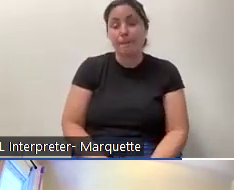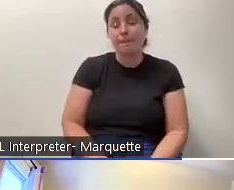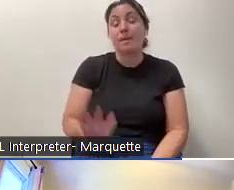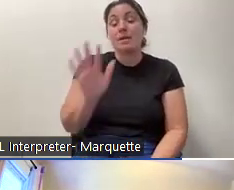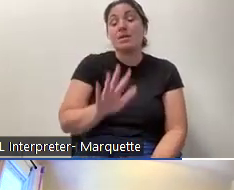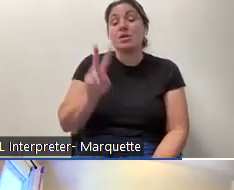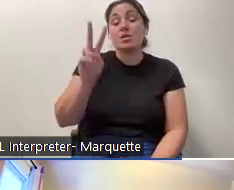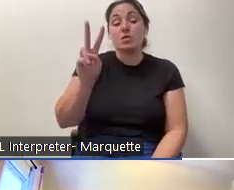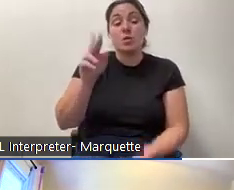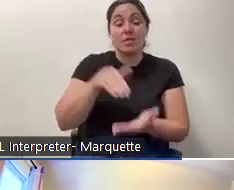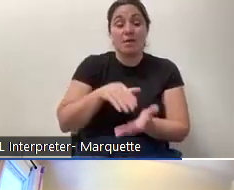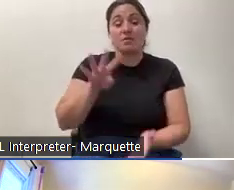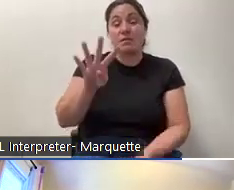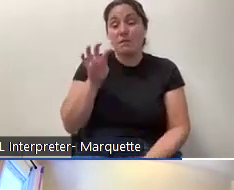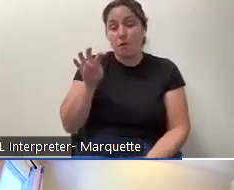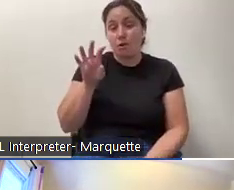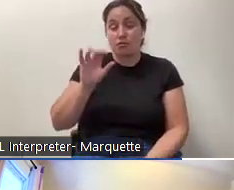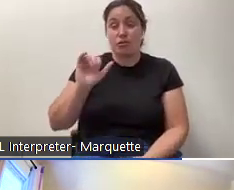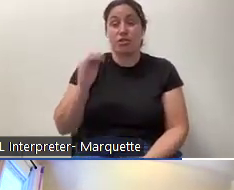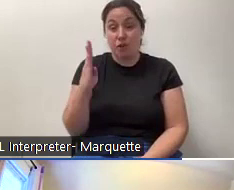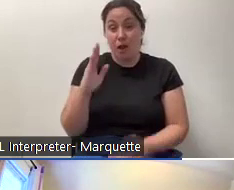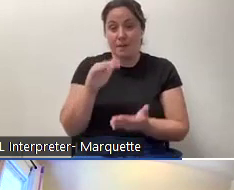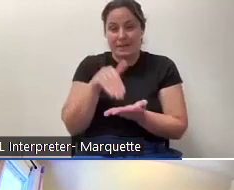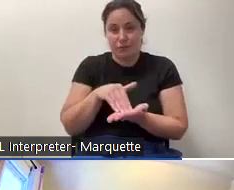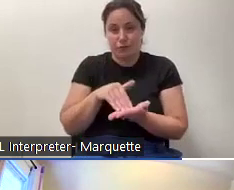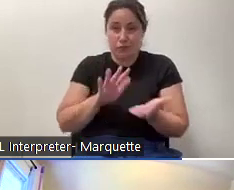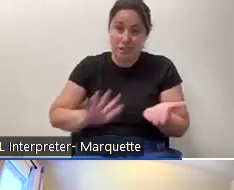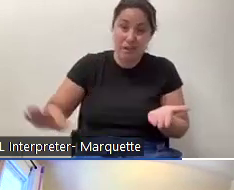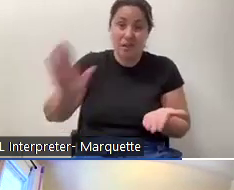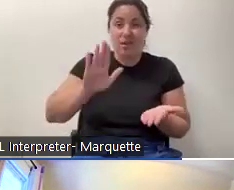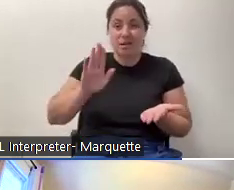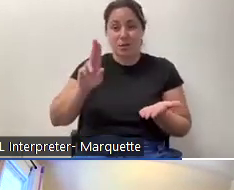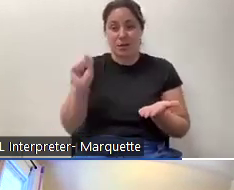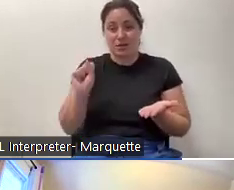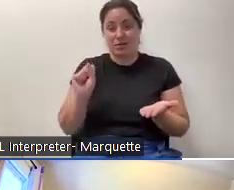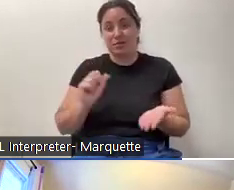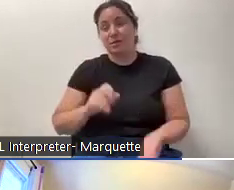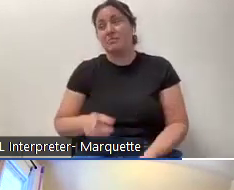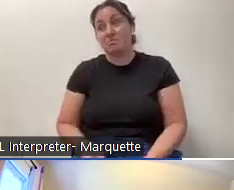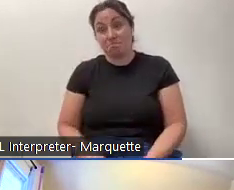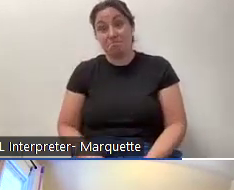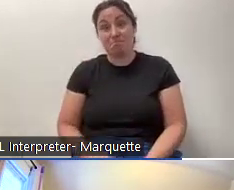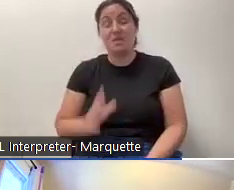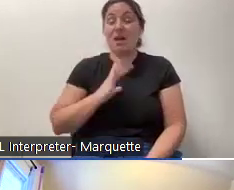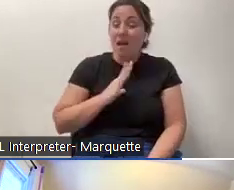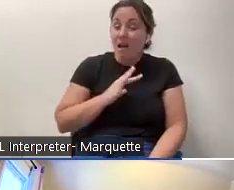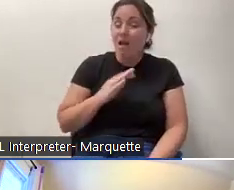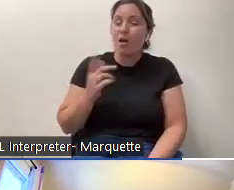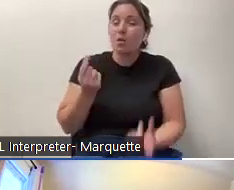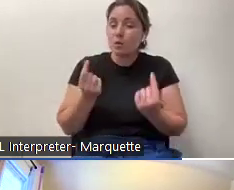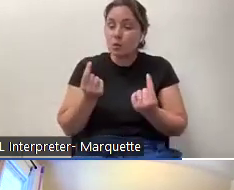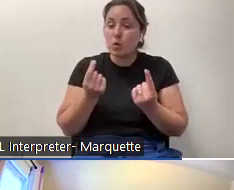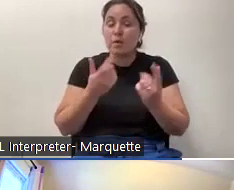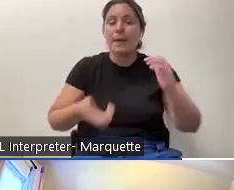2,400 job centers across the country. And some really cool things that job centers do is partner with